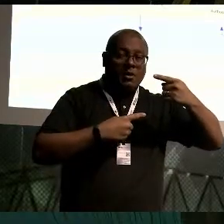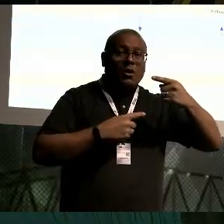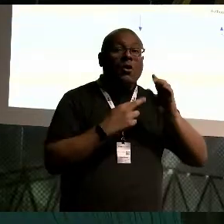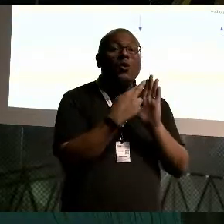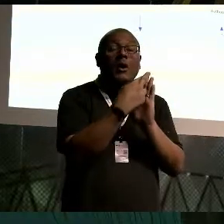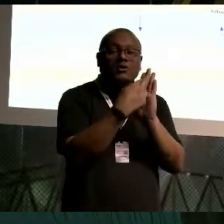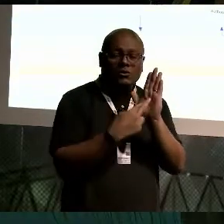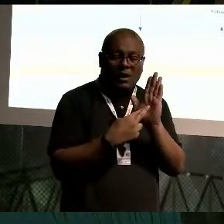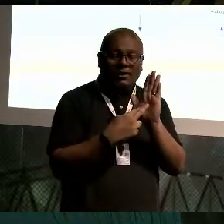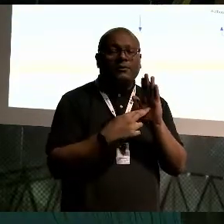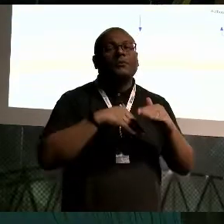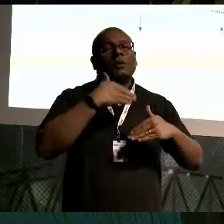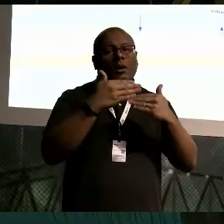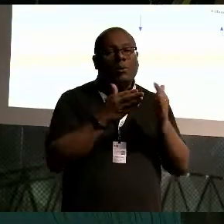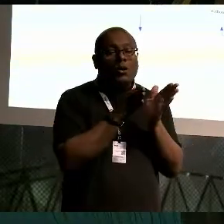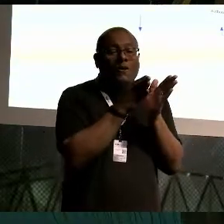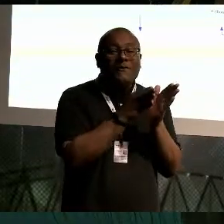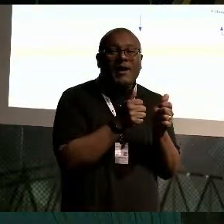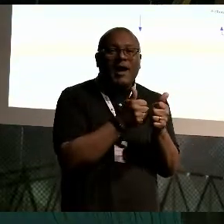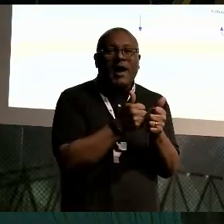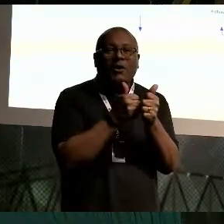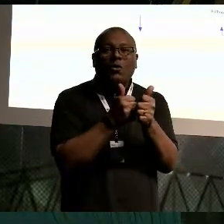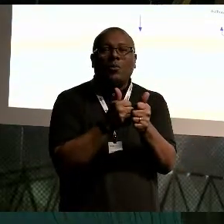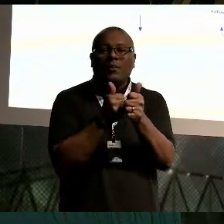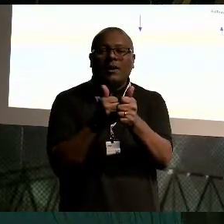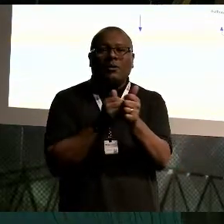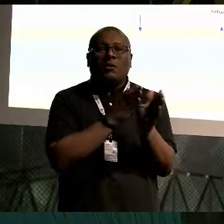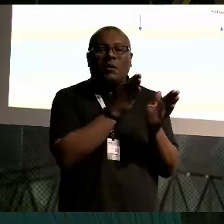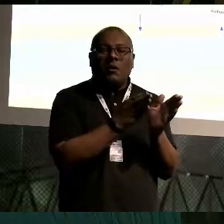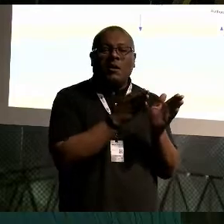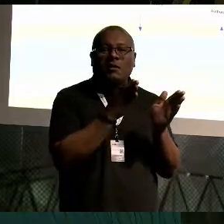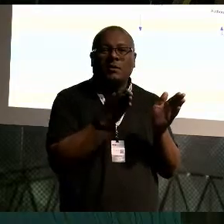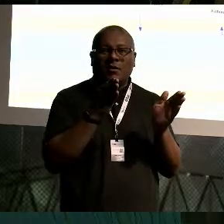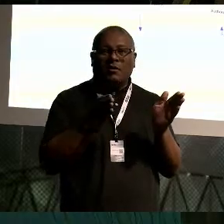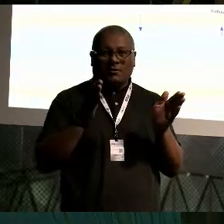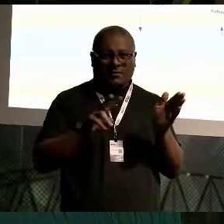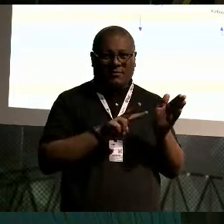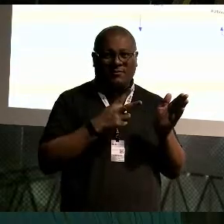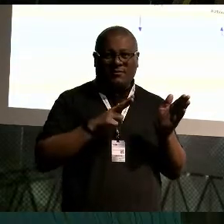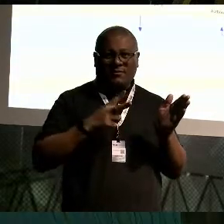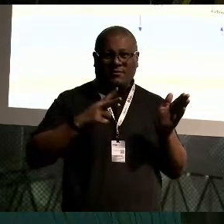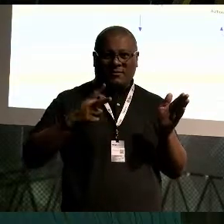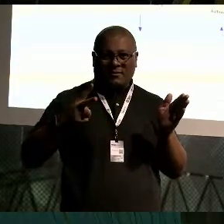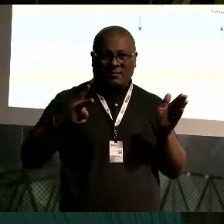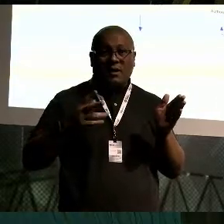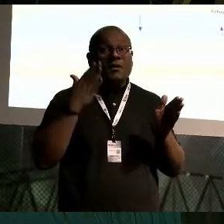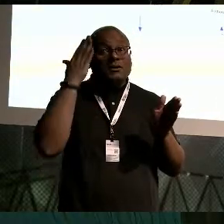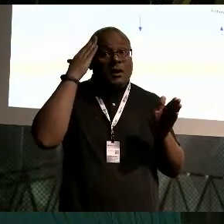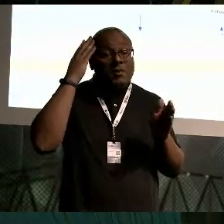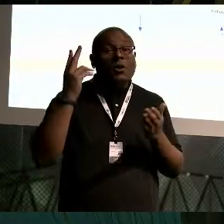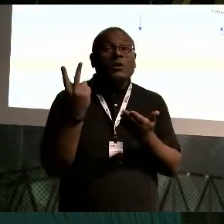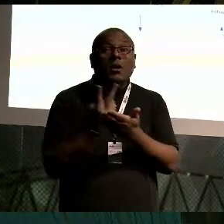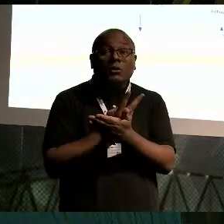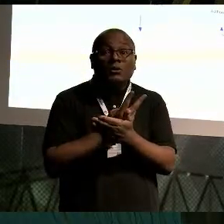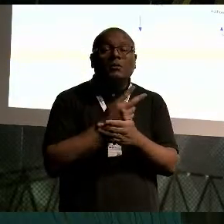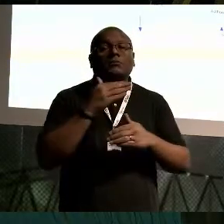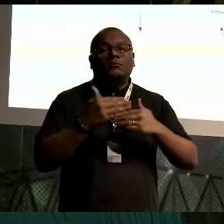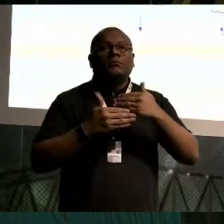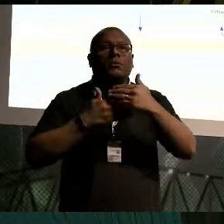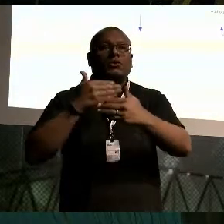result. Then it will pass that result to the shipper, and it will call the shipper, and it will get the result, and so on and so